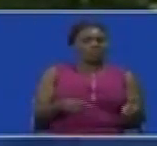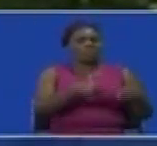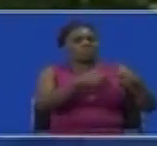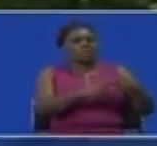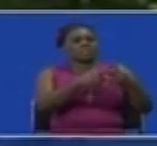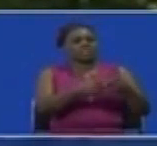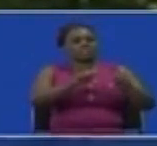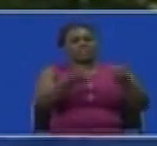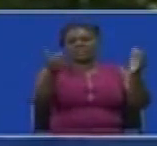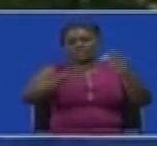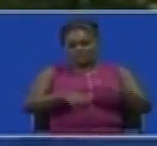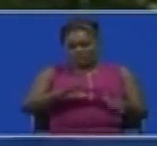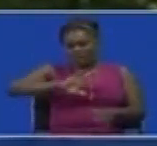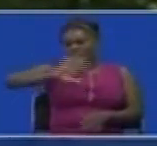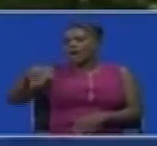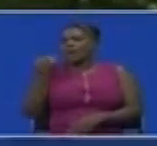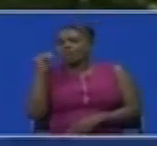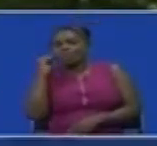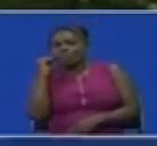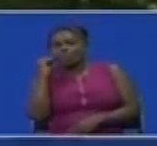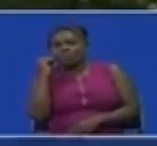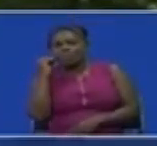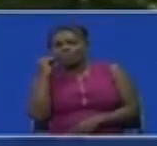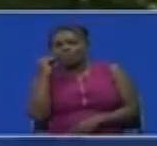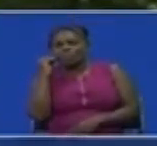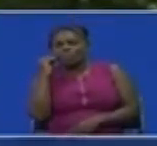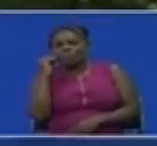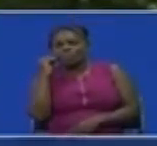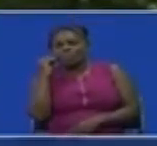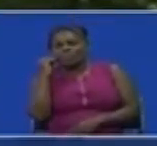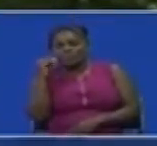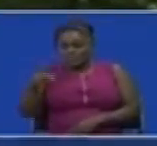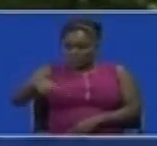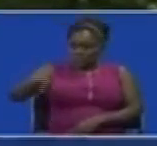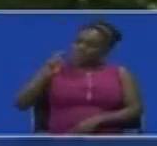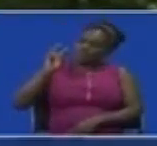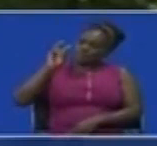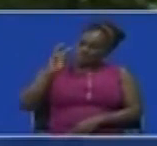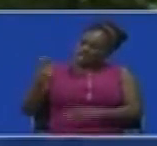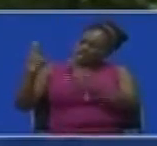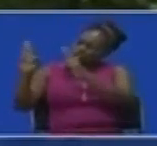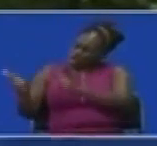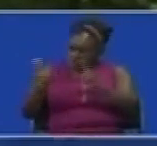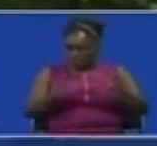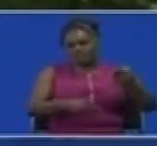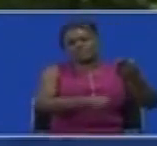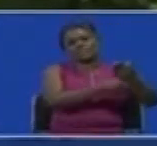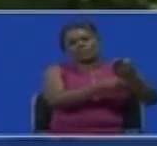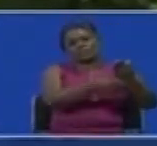down, do you go home? What do you do? That's what we're saying. Naturally, there has to be a